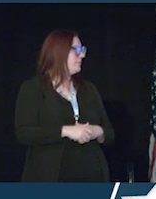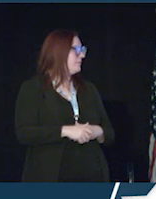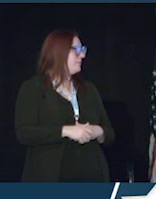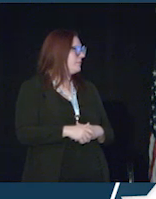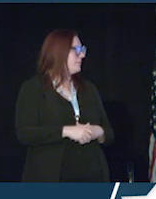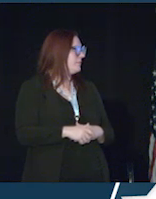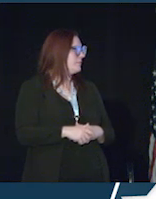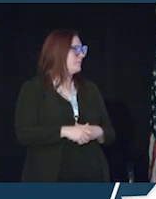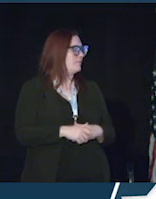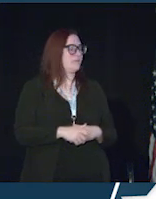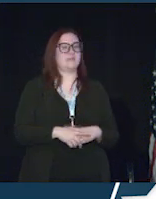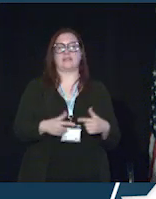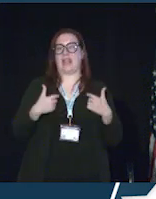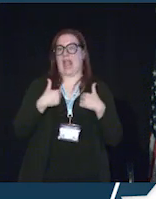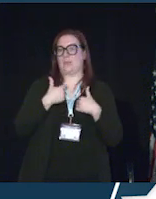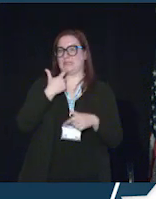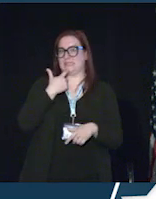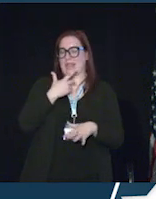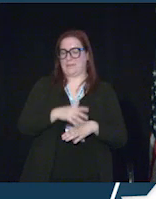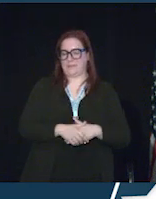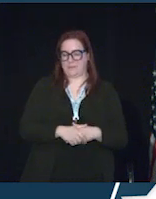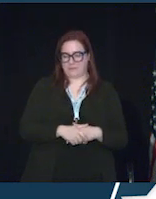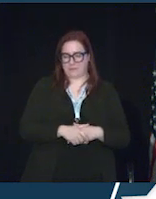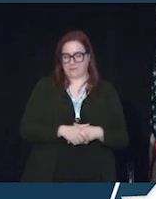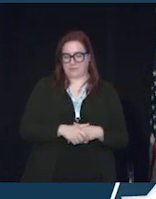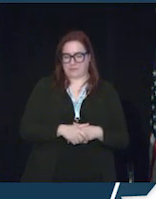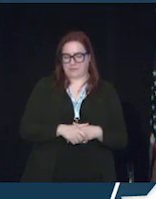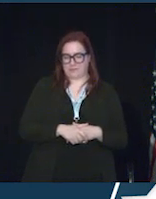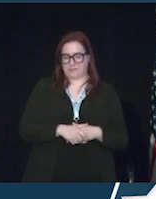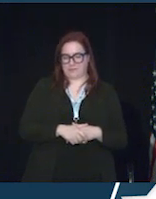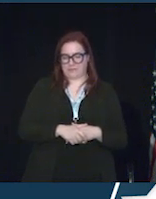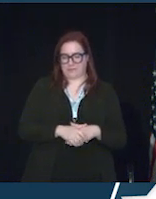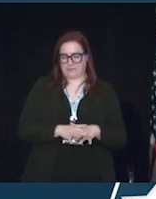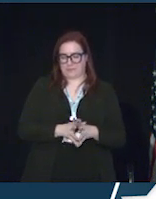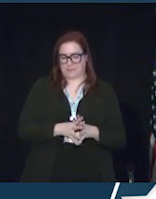I am going to say, I would say about,